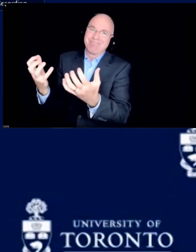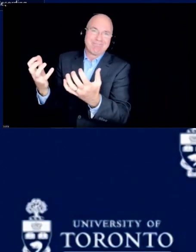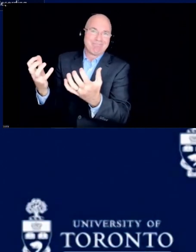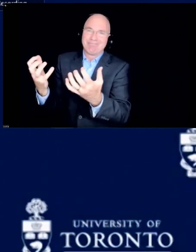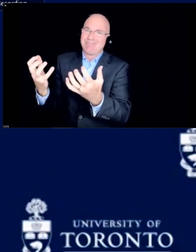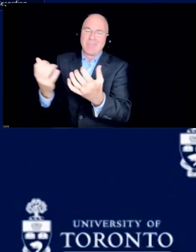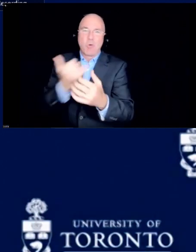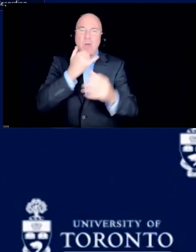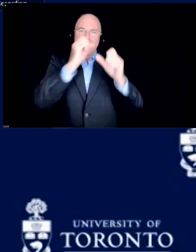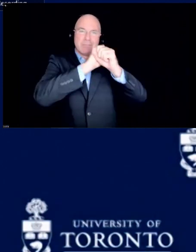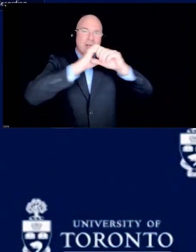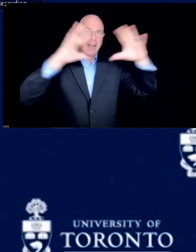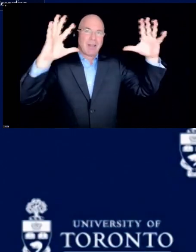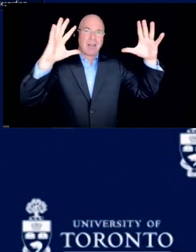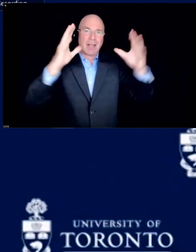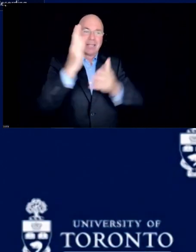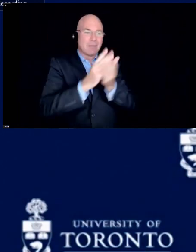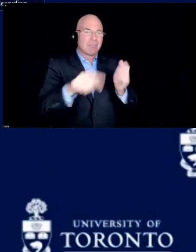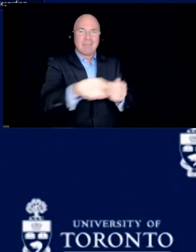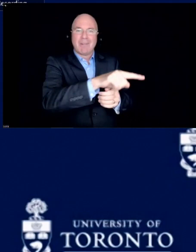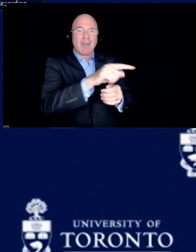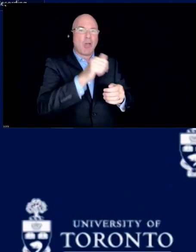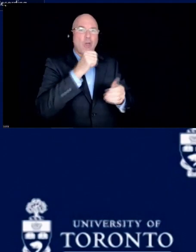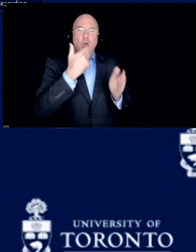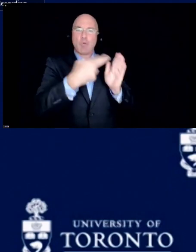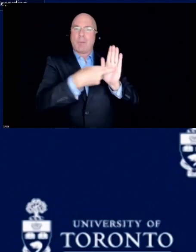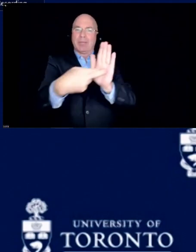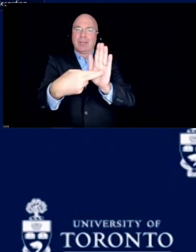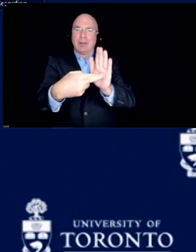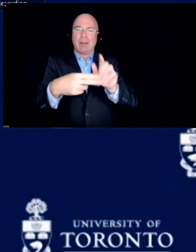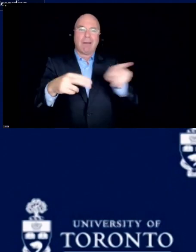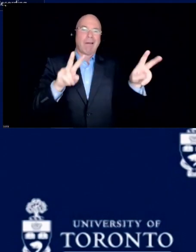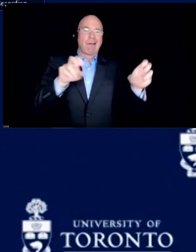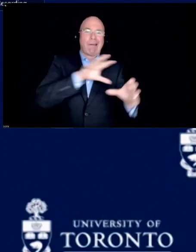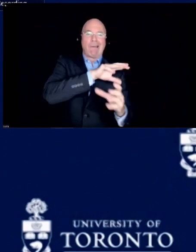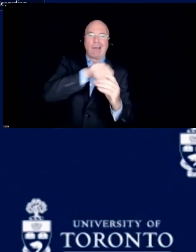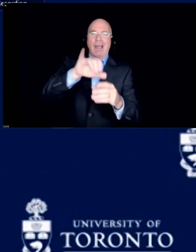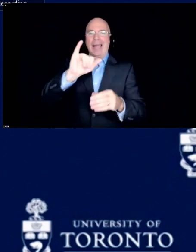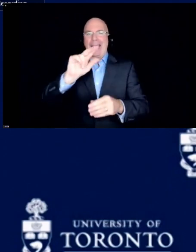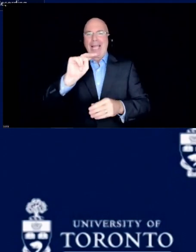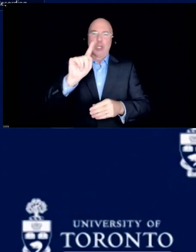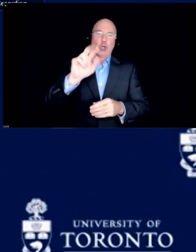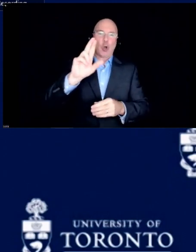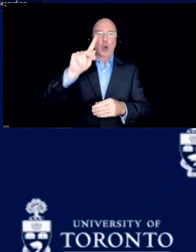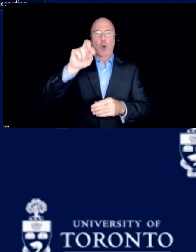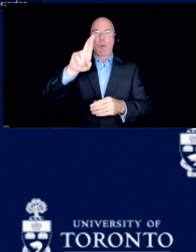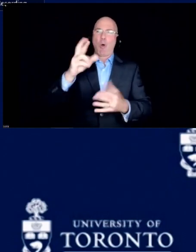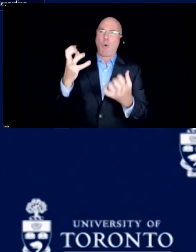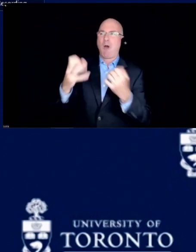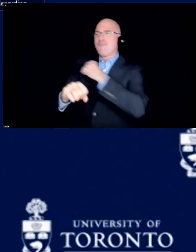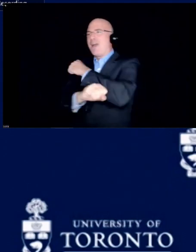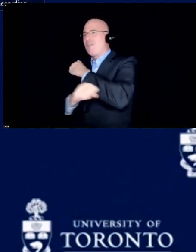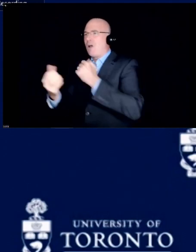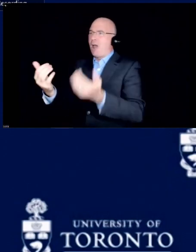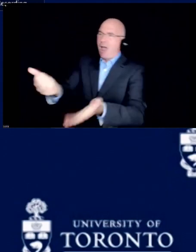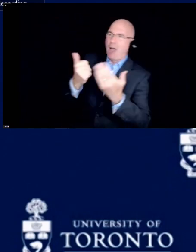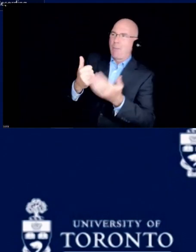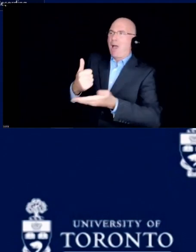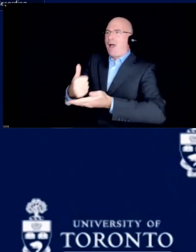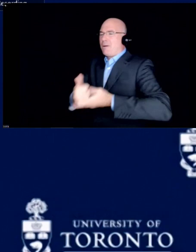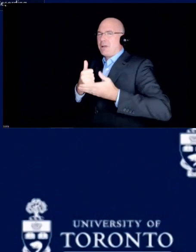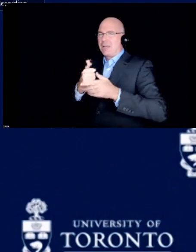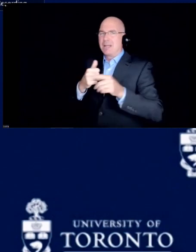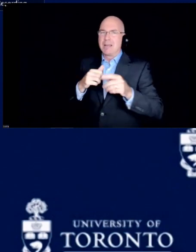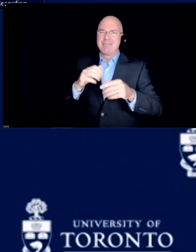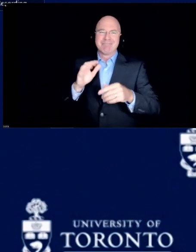perception of underrepresented and marginalized groups as interlopers, asking for special favors or concessions.